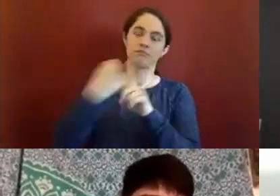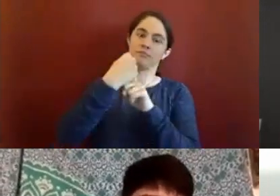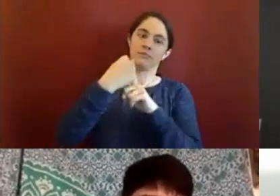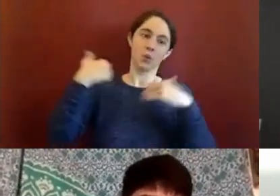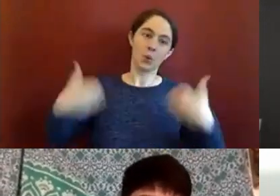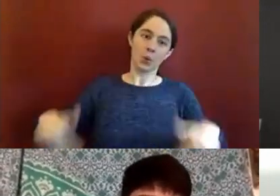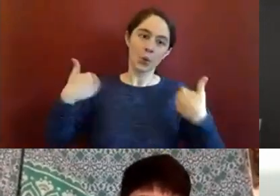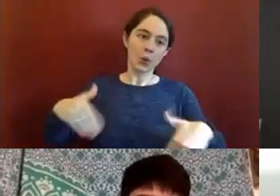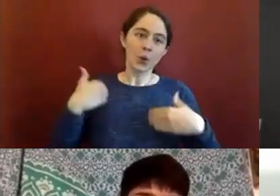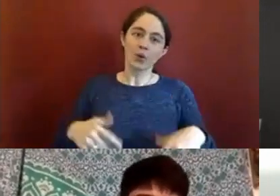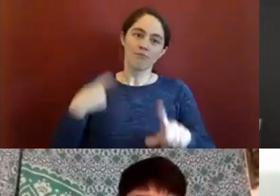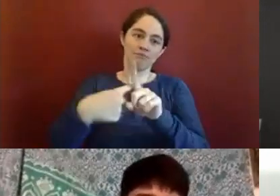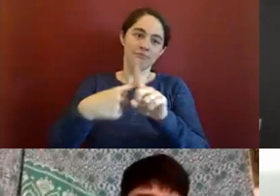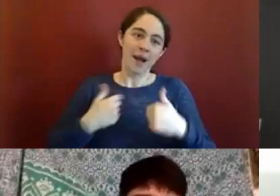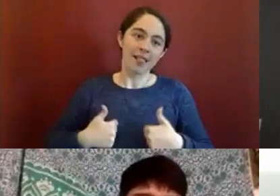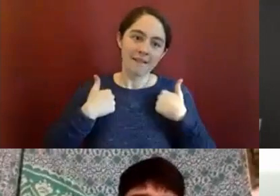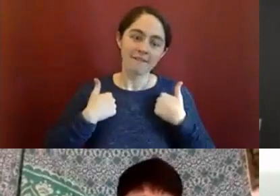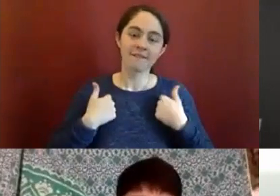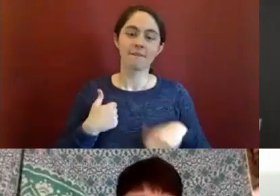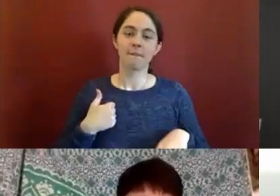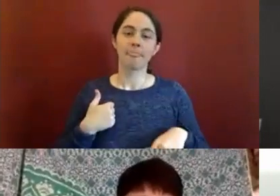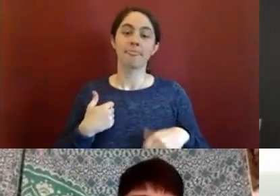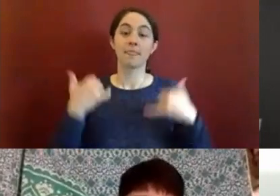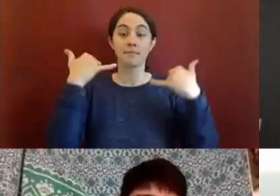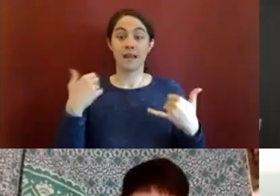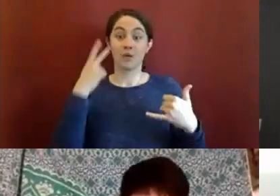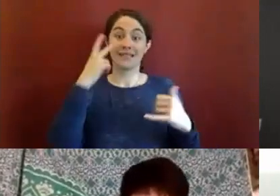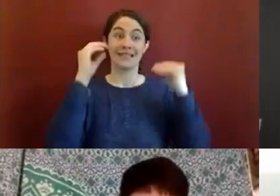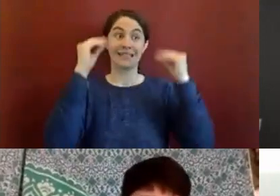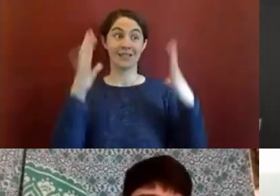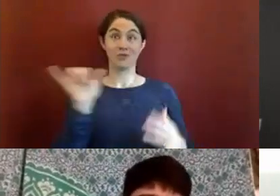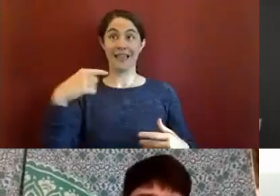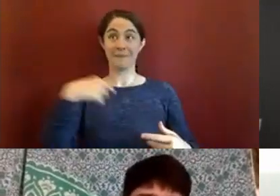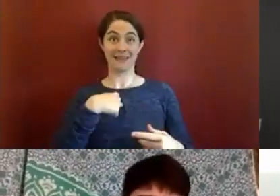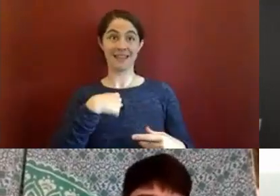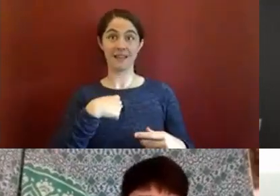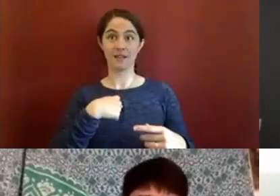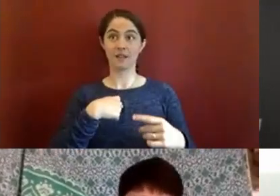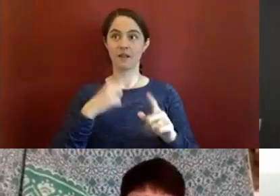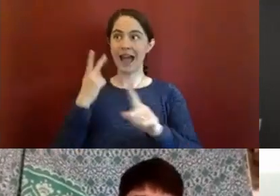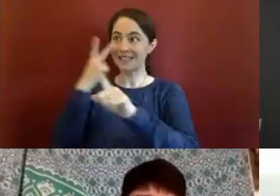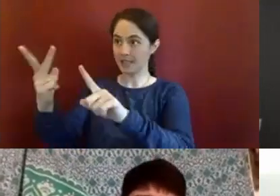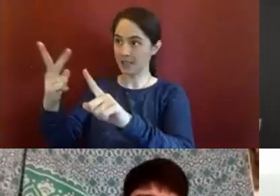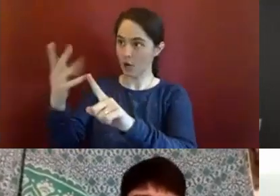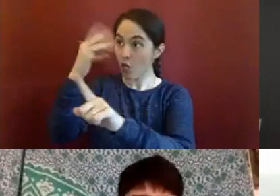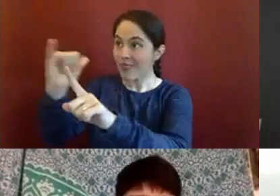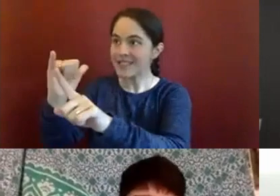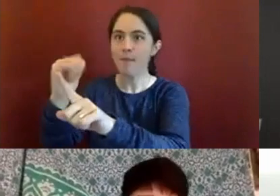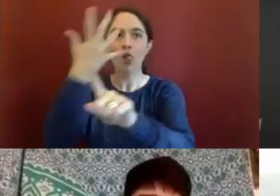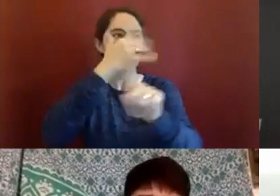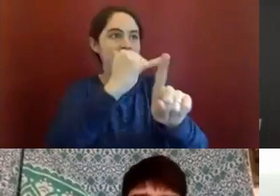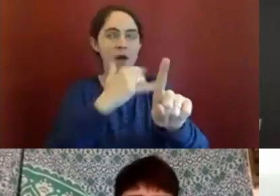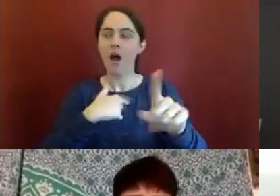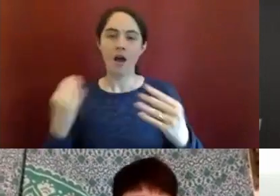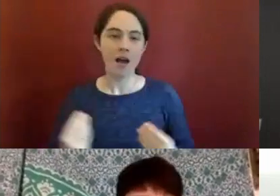life, and now seeing teachers like me inspire me as well. Like I said, I remember it's like feeling, oh, there is no one that